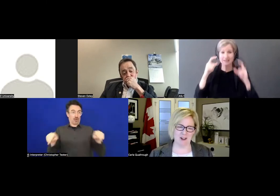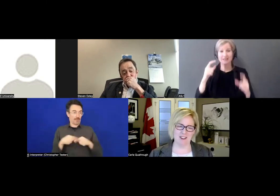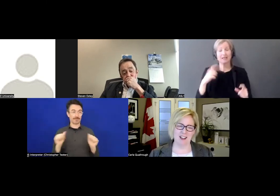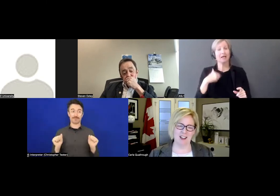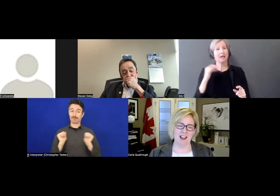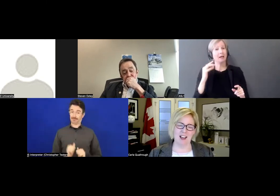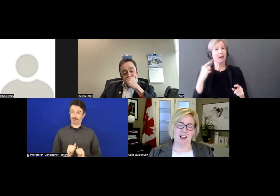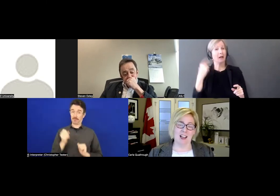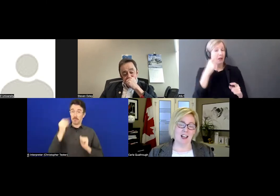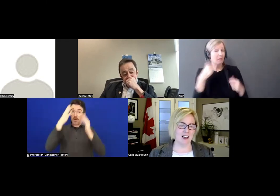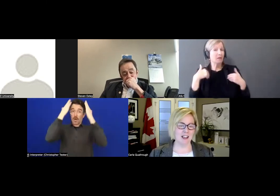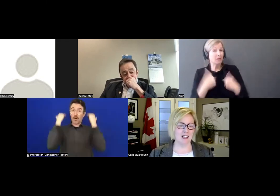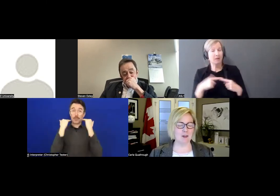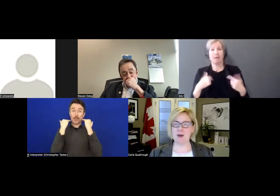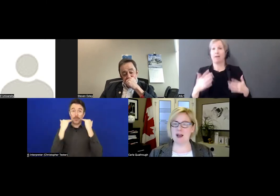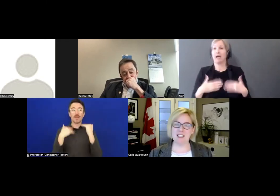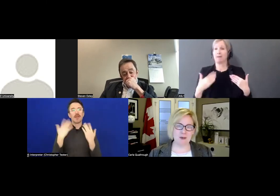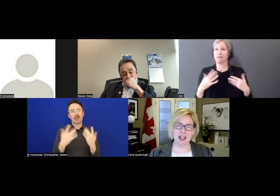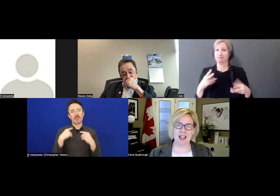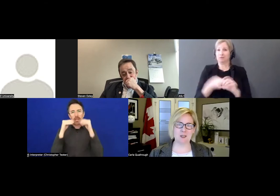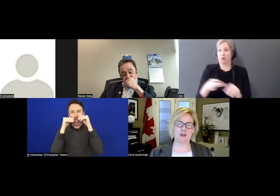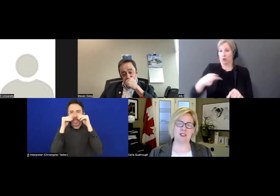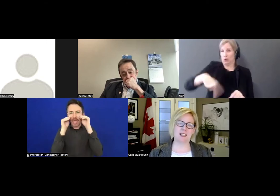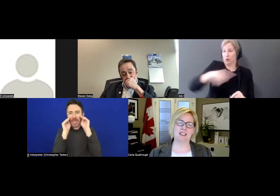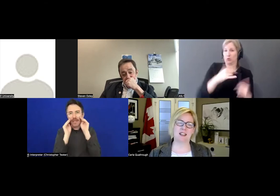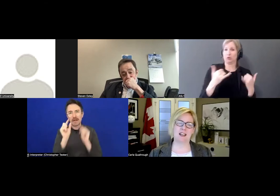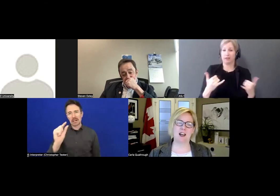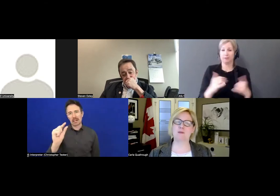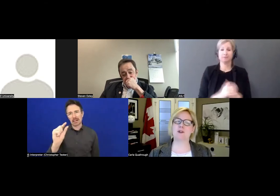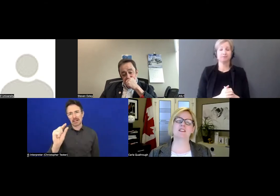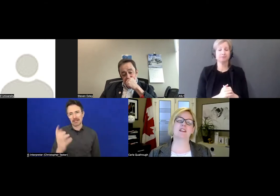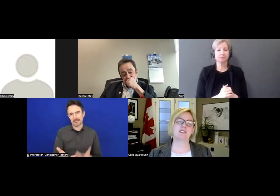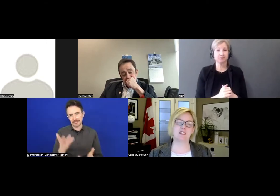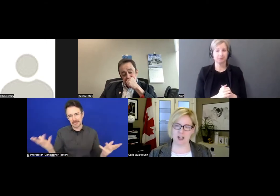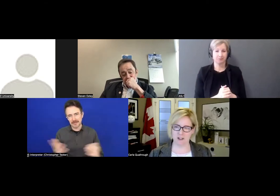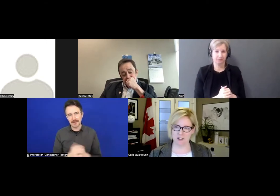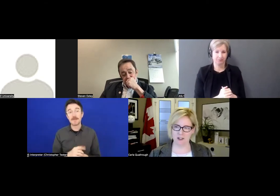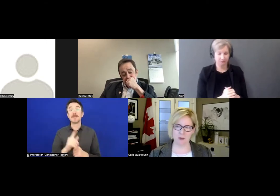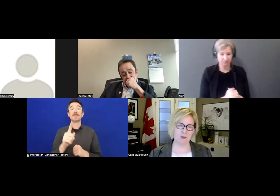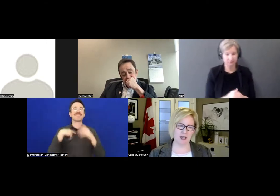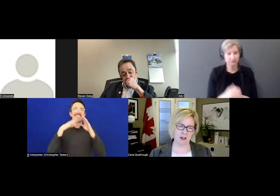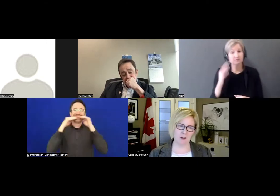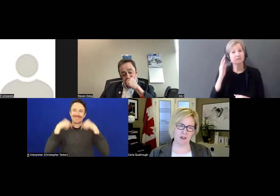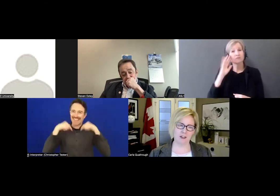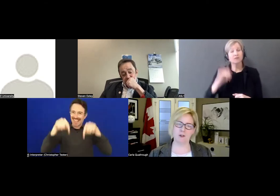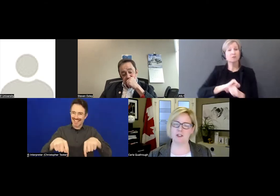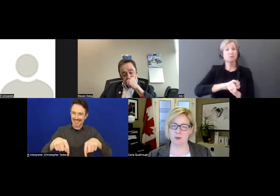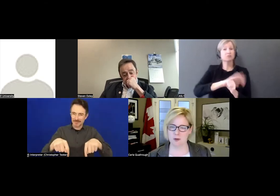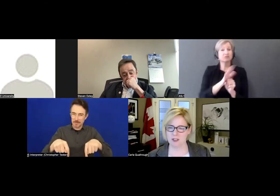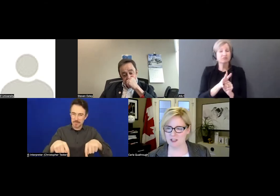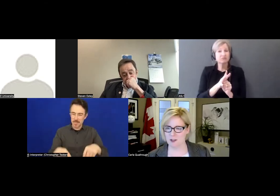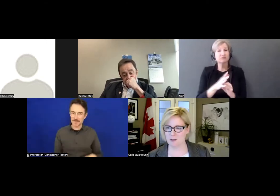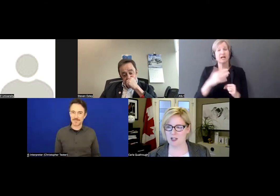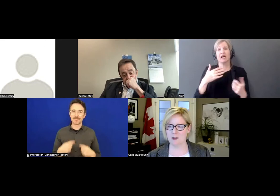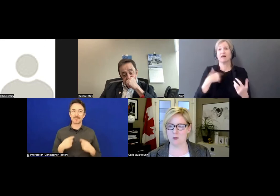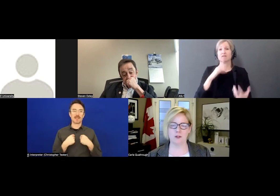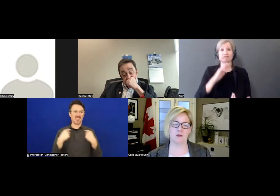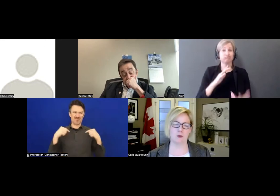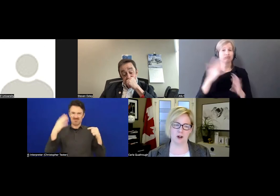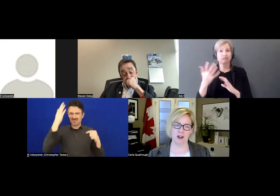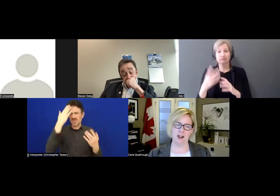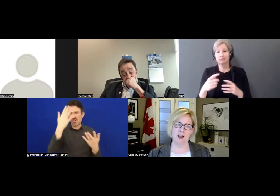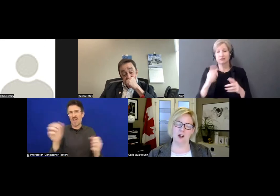you all. You know, the pandemic has presented an unprecedented challenge to public health, social support systems, and the